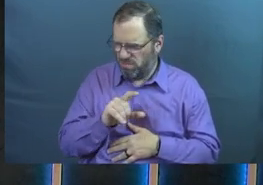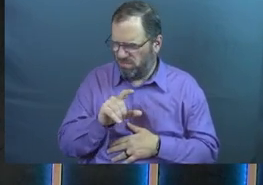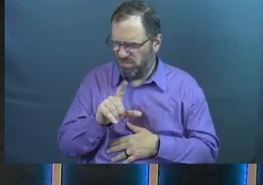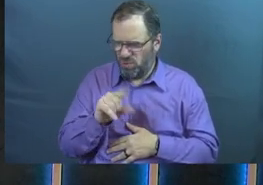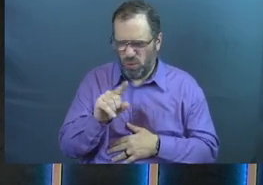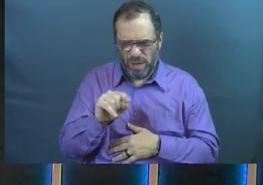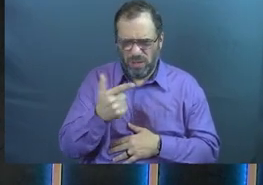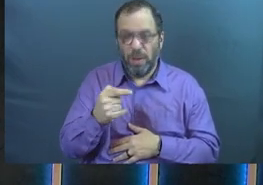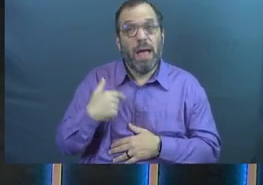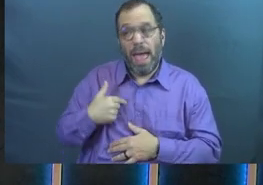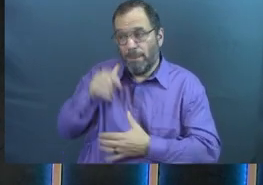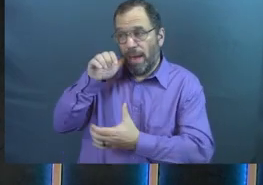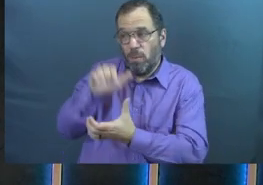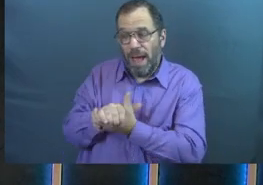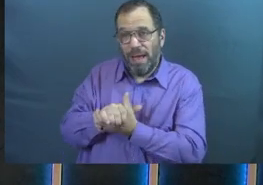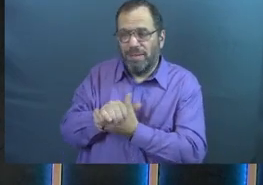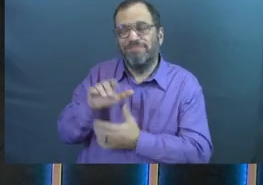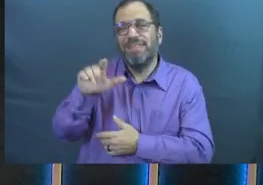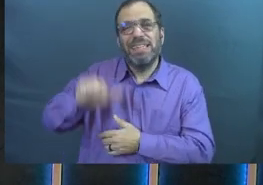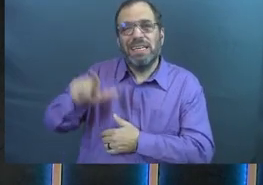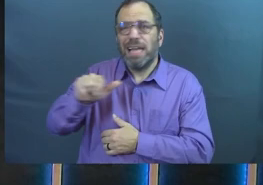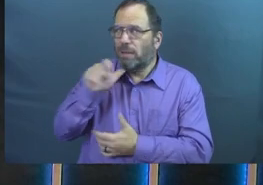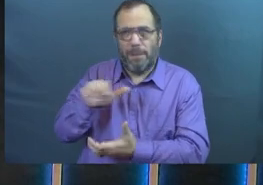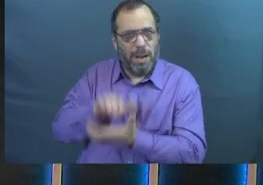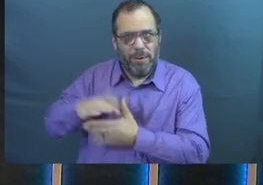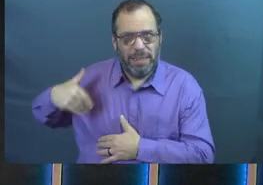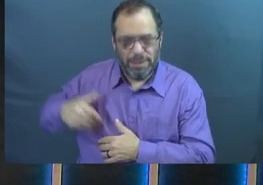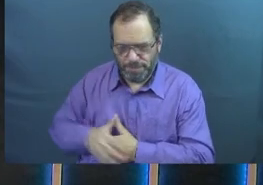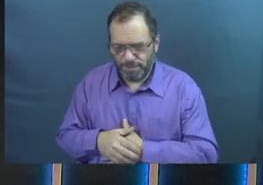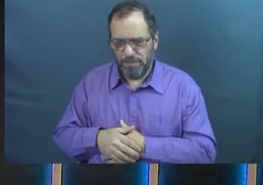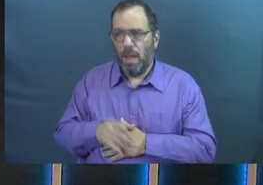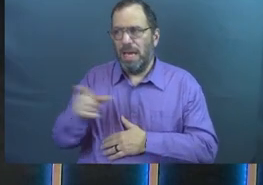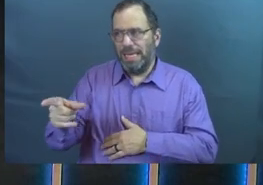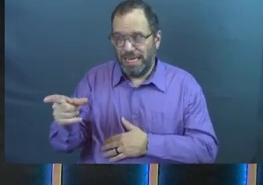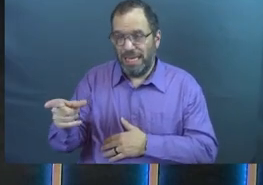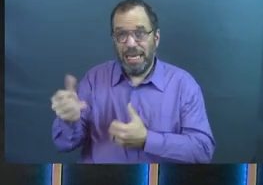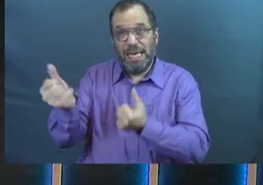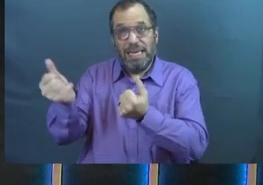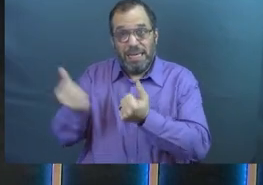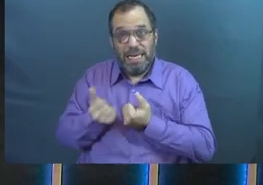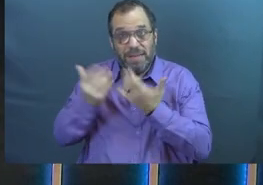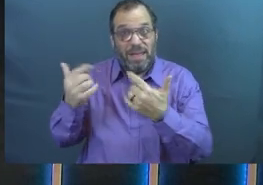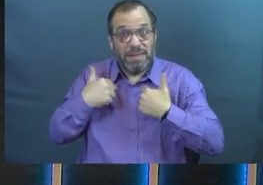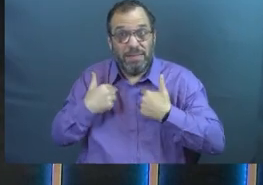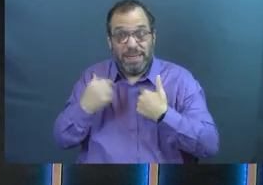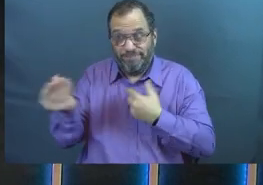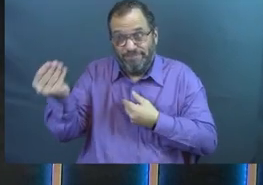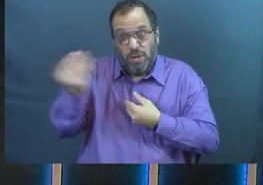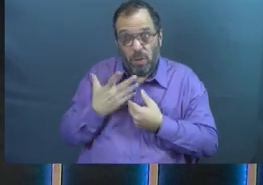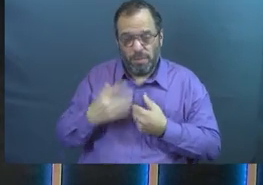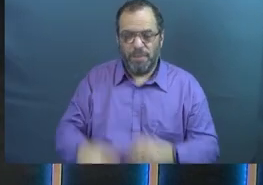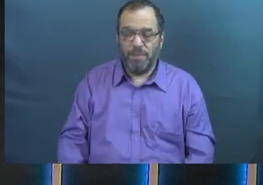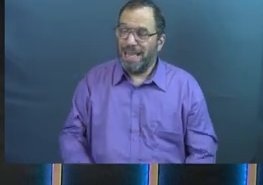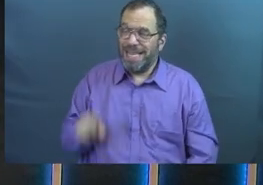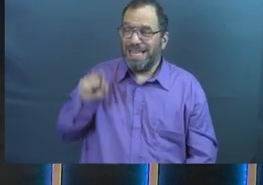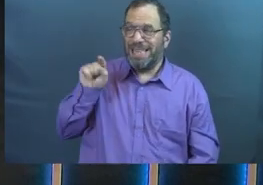and Linda and I were not yet married, and he confessed to me at one point that he had cheated